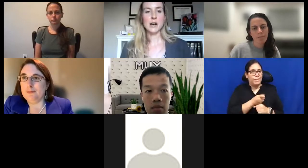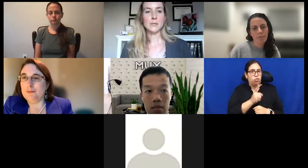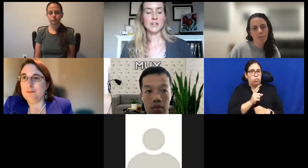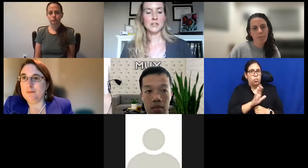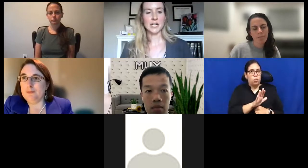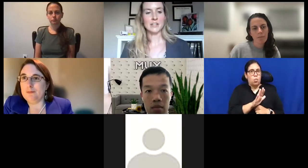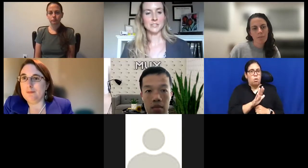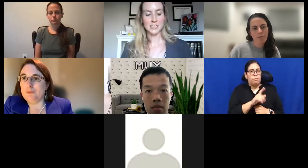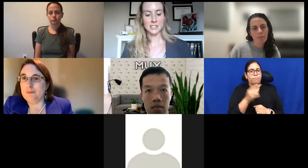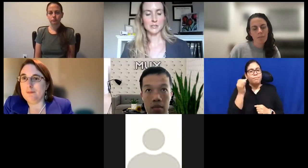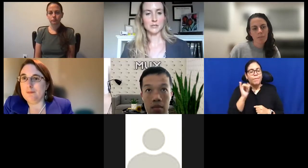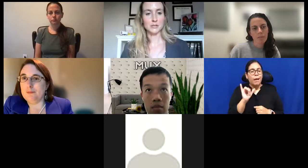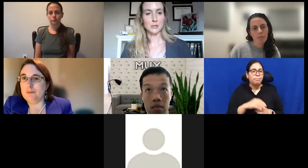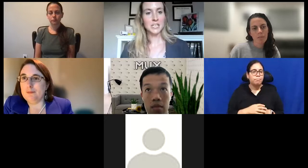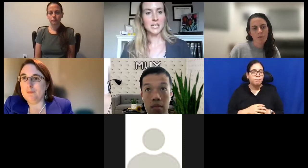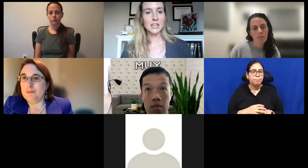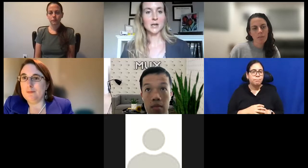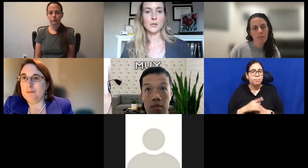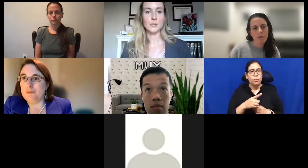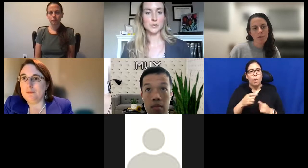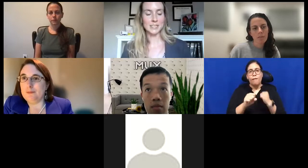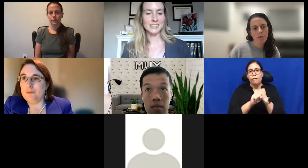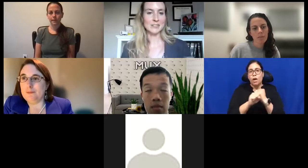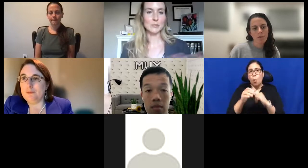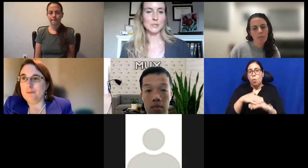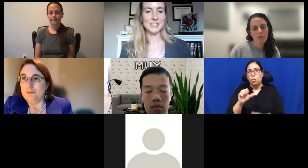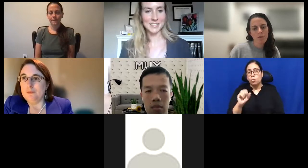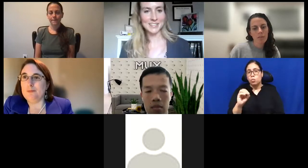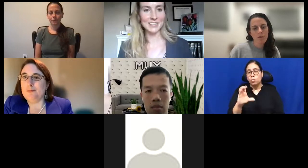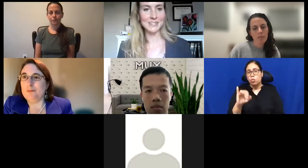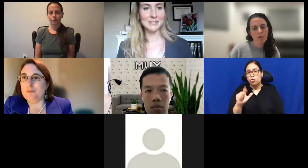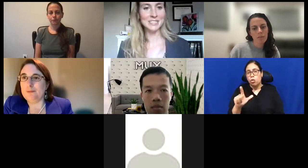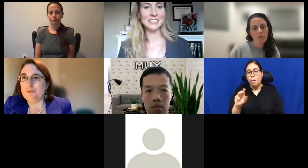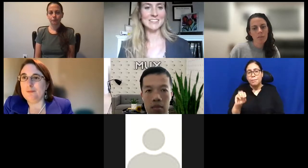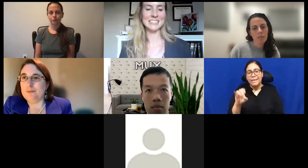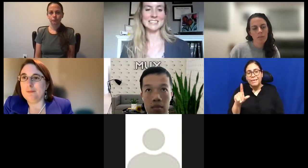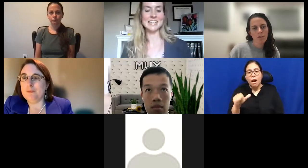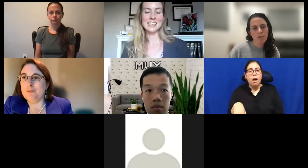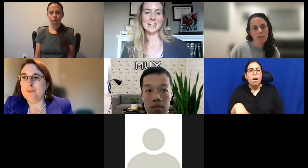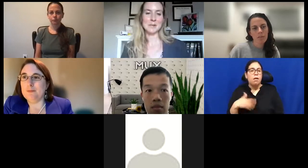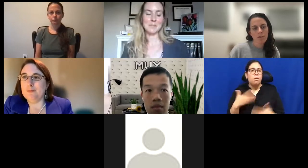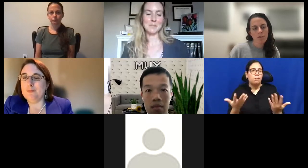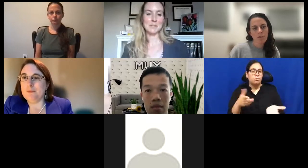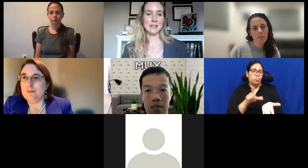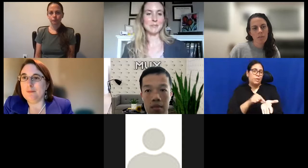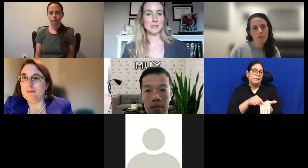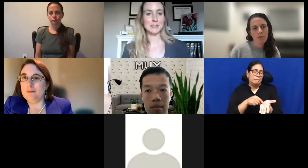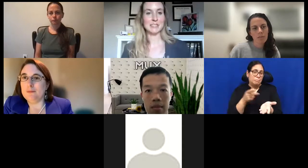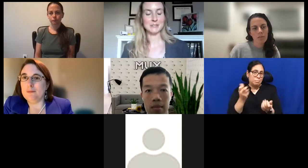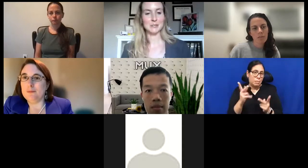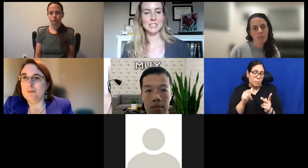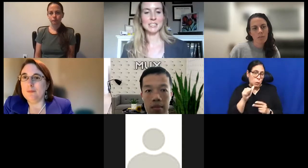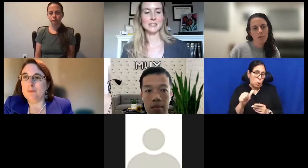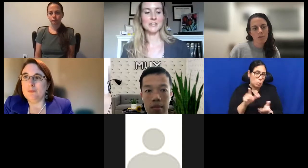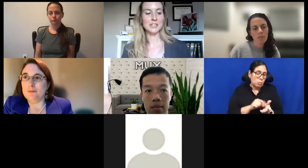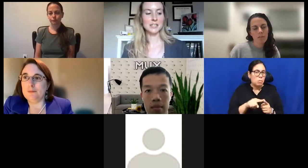thinking about whether you're advertising on social media or in print, I know print is like kind of outdated nowadays, but a lot of people are doing it